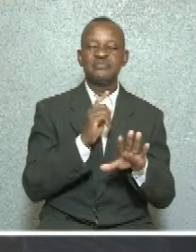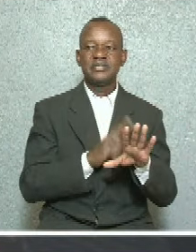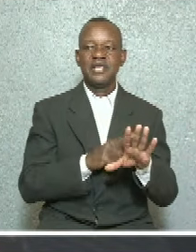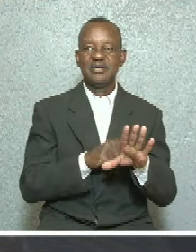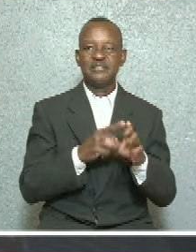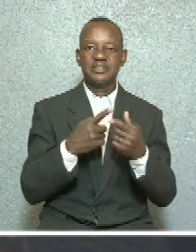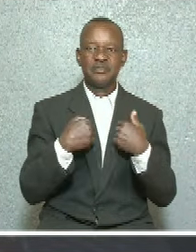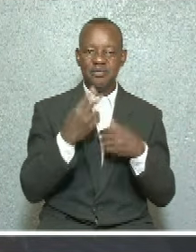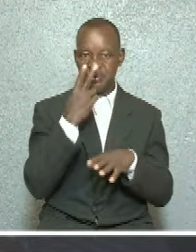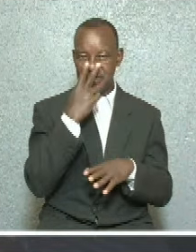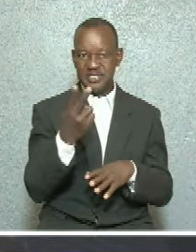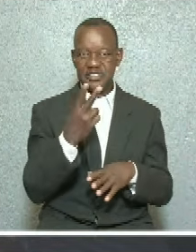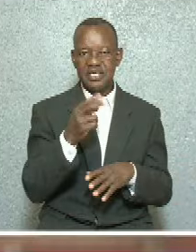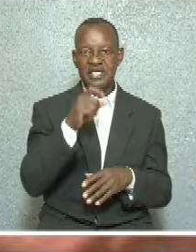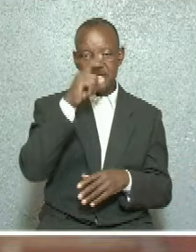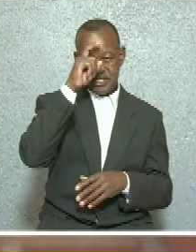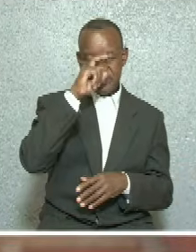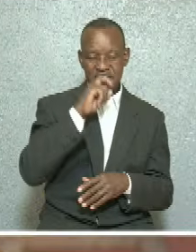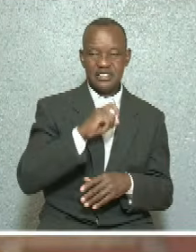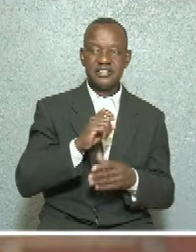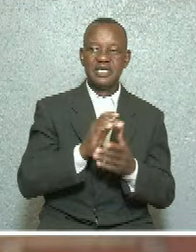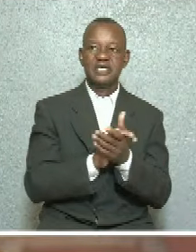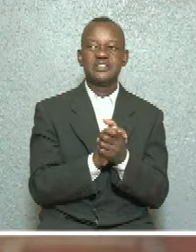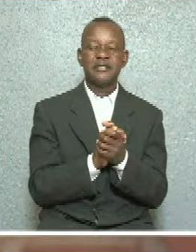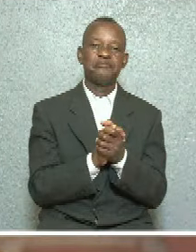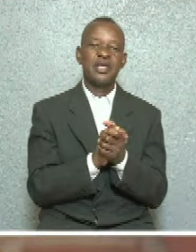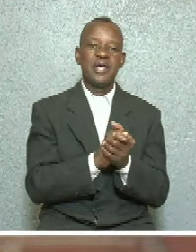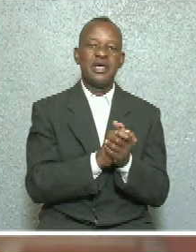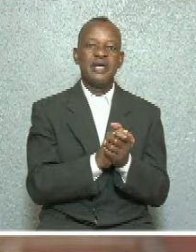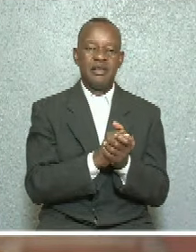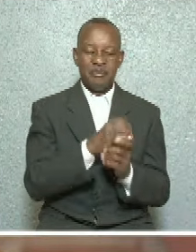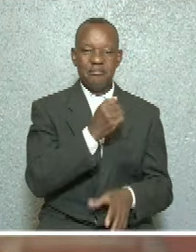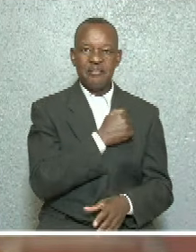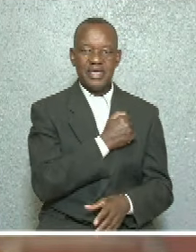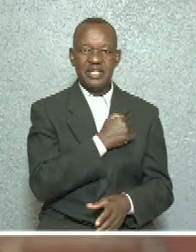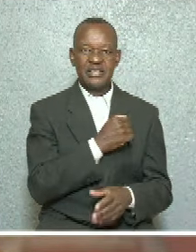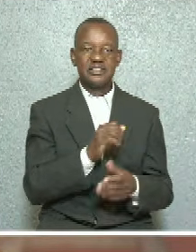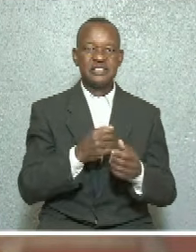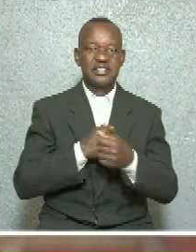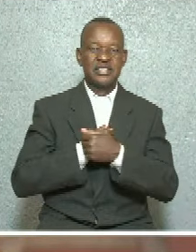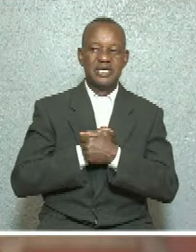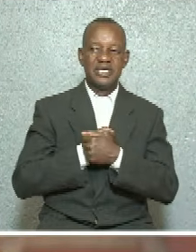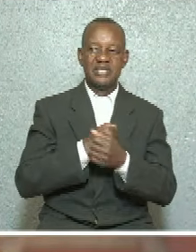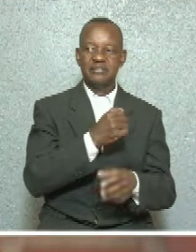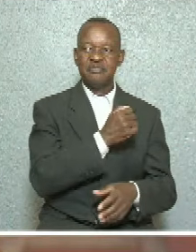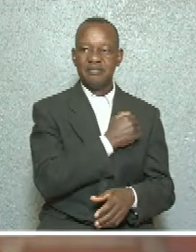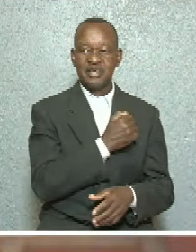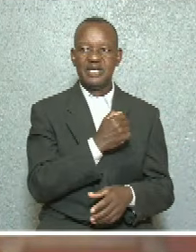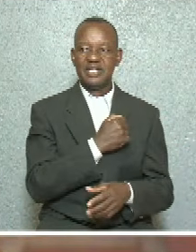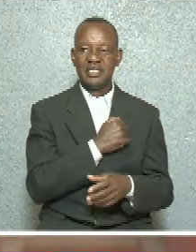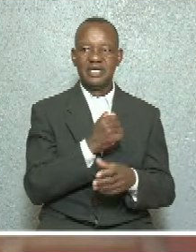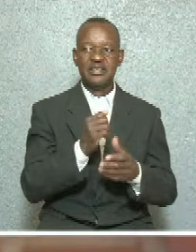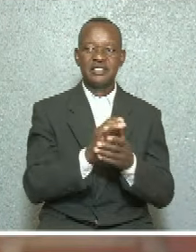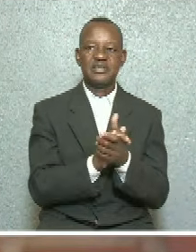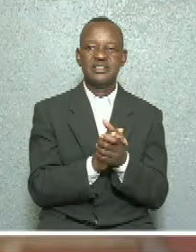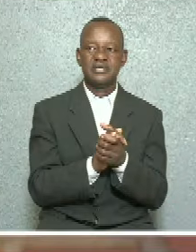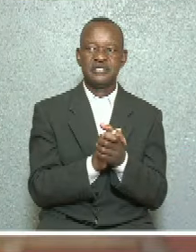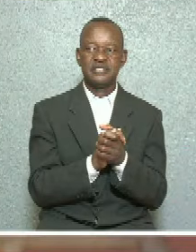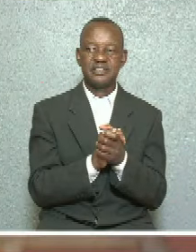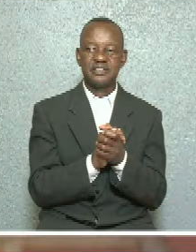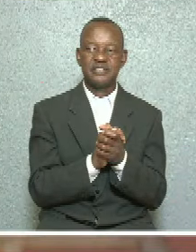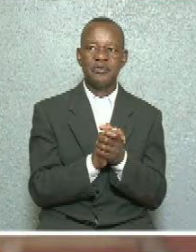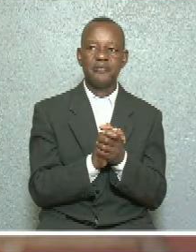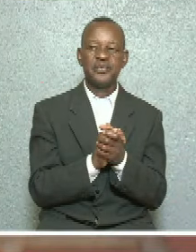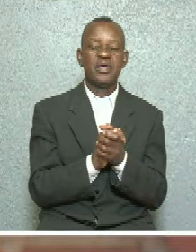mothers, grandmothers, constantly sacrificing for society. But many times it's not invested